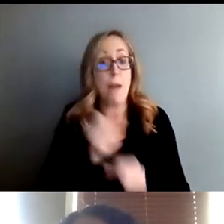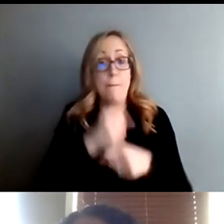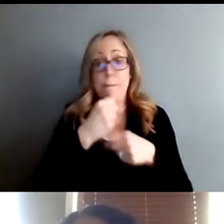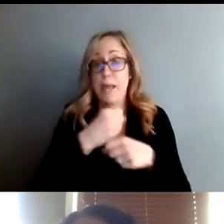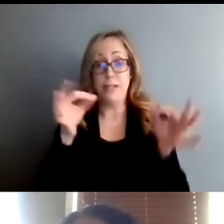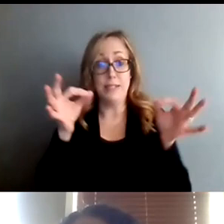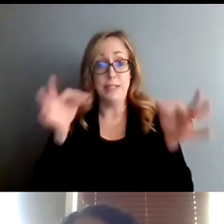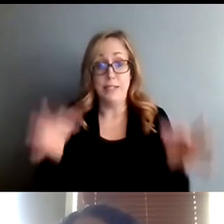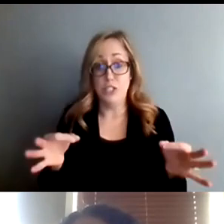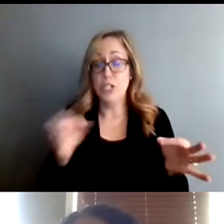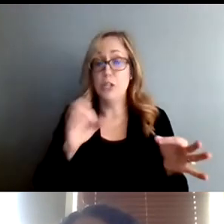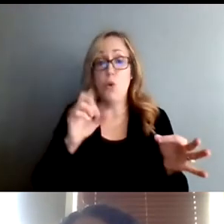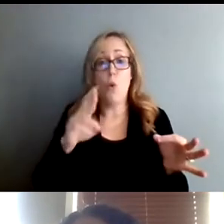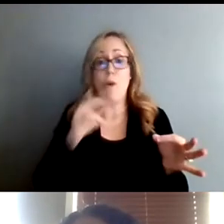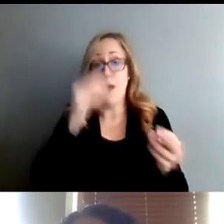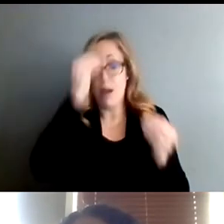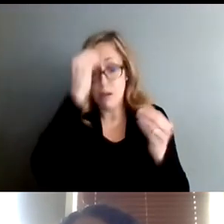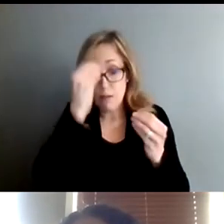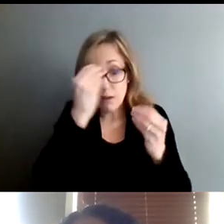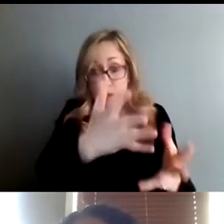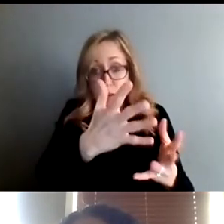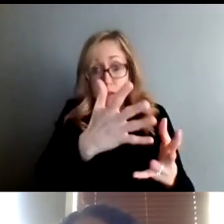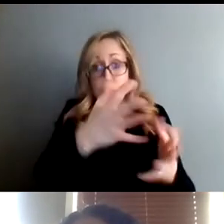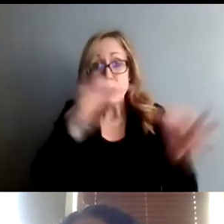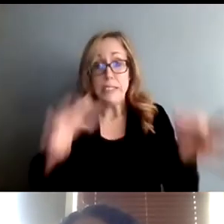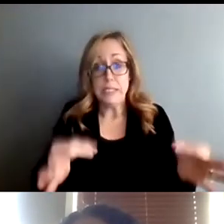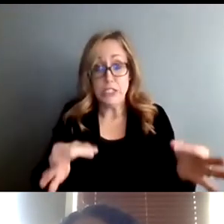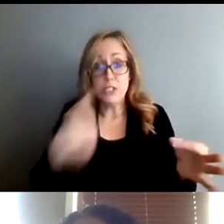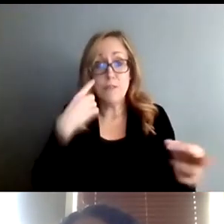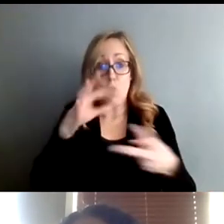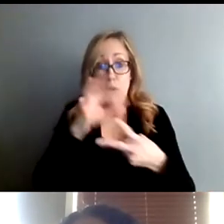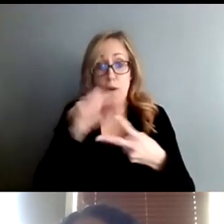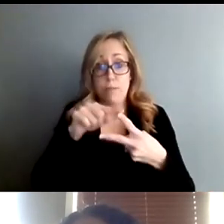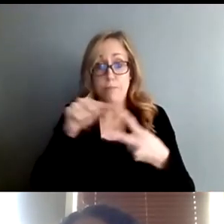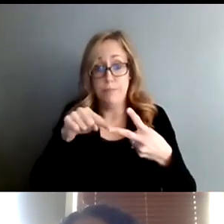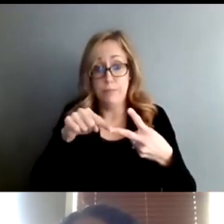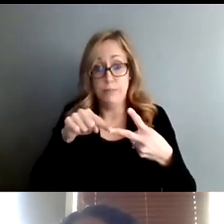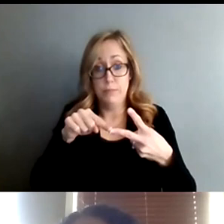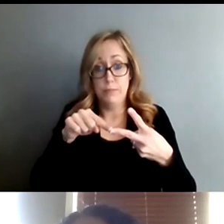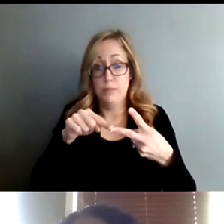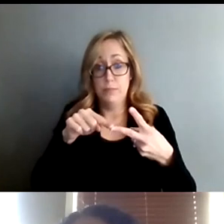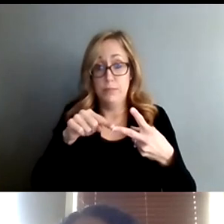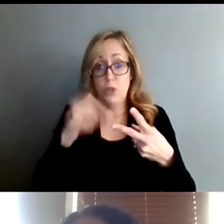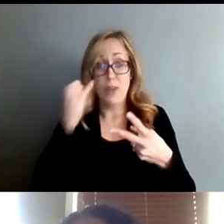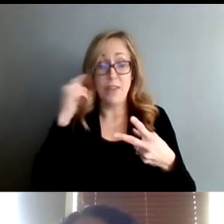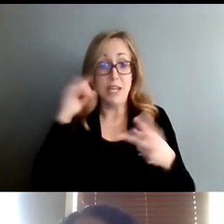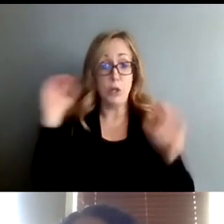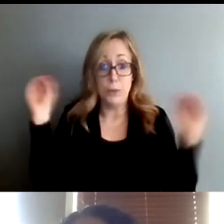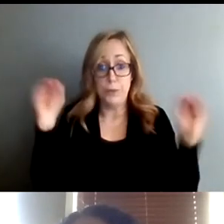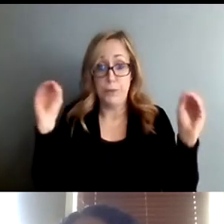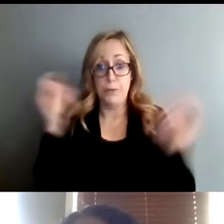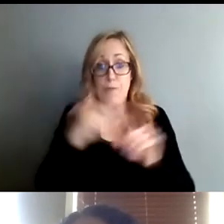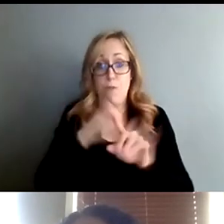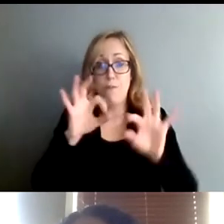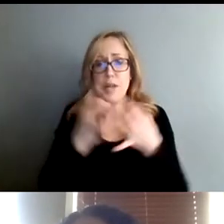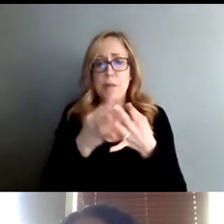their decision to their school for either in-person or remote learning? So in other words, if you don't hear from a family as